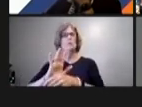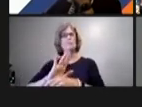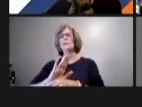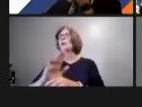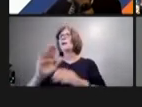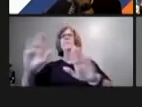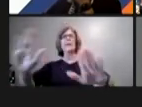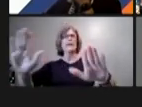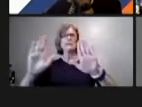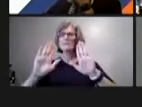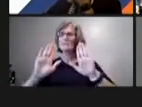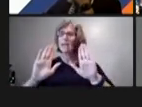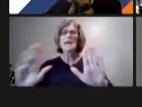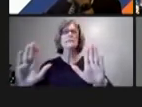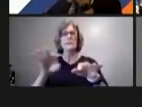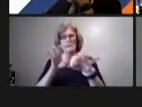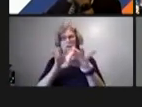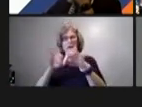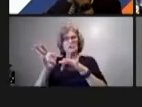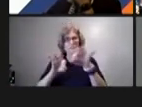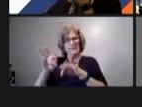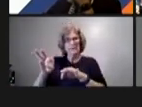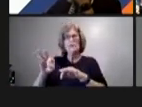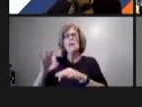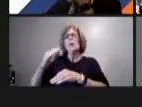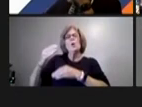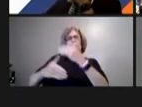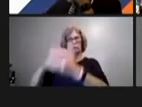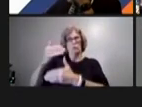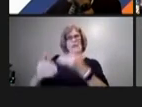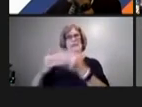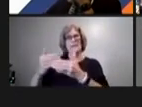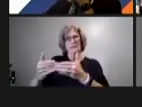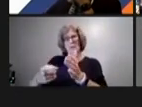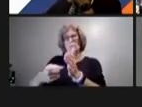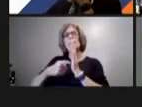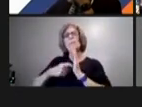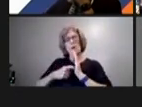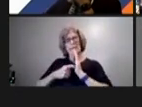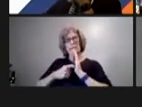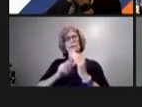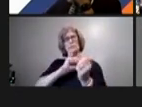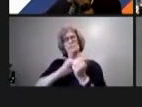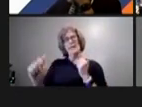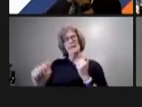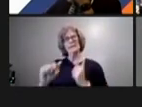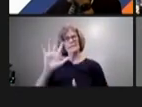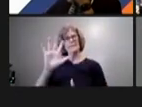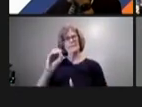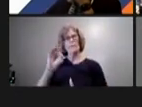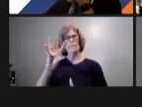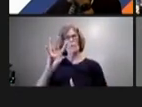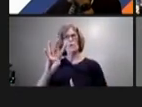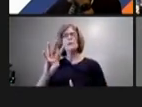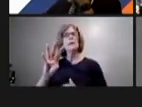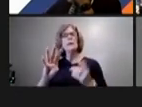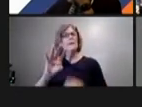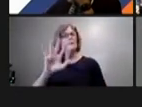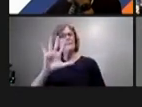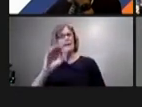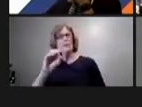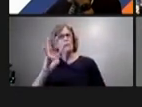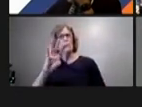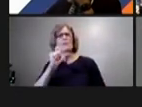that goes through the process that it took, that Section 504 didn't appear out of thin air. It was